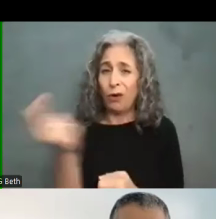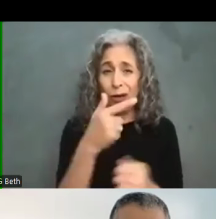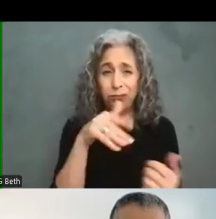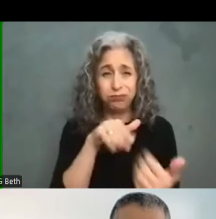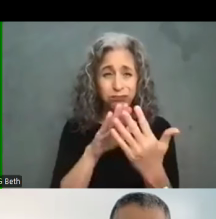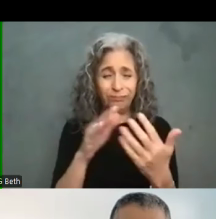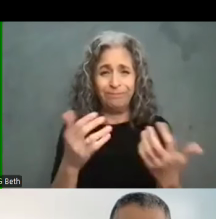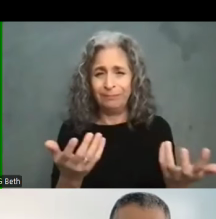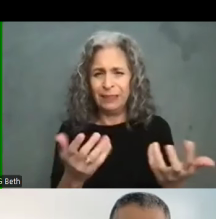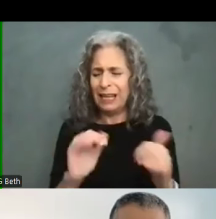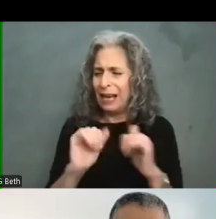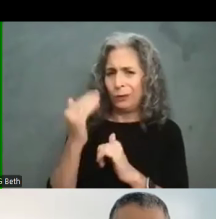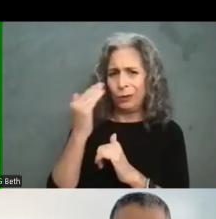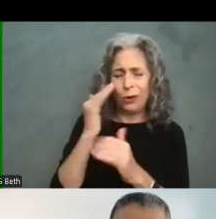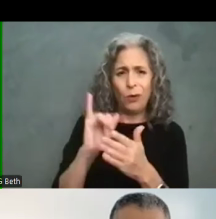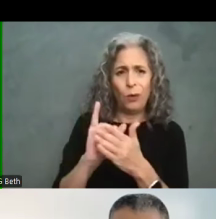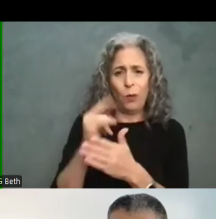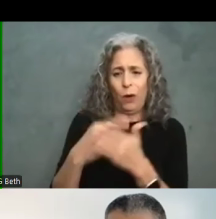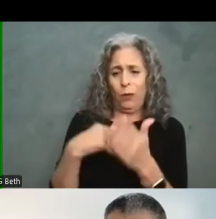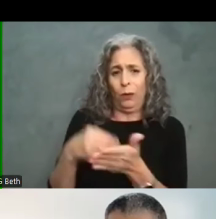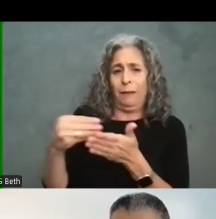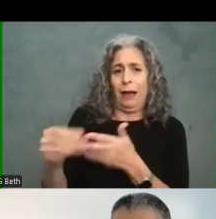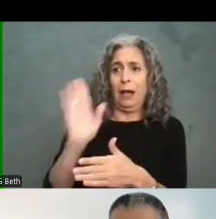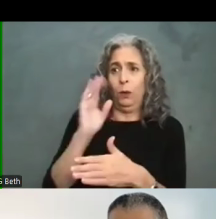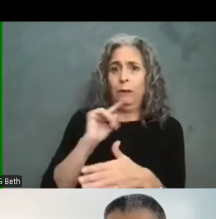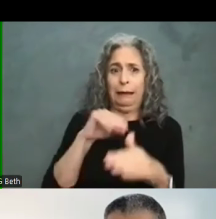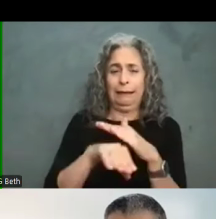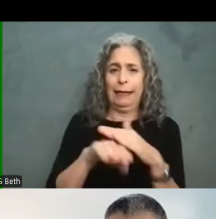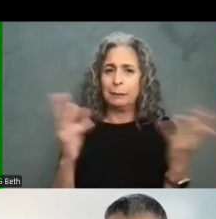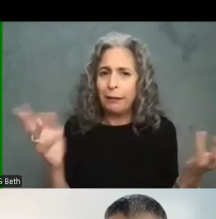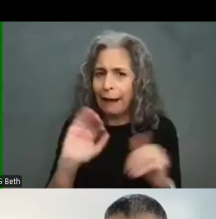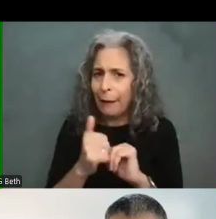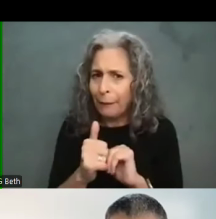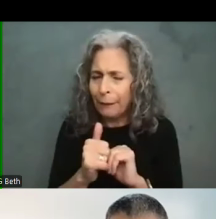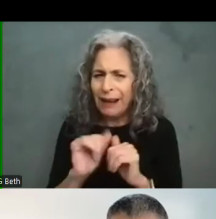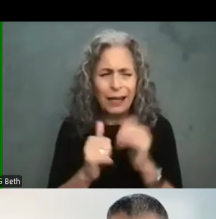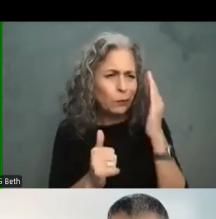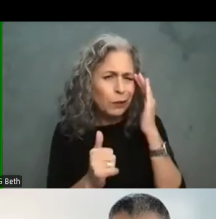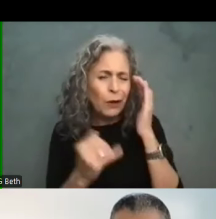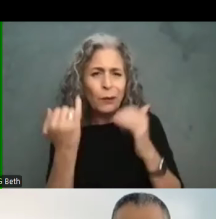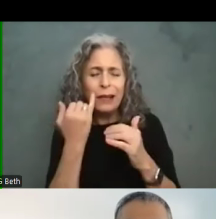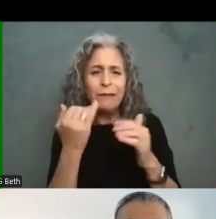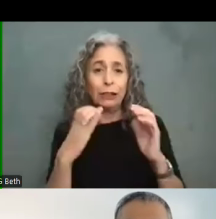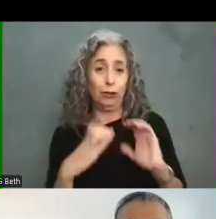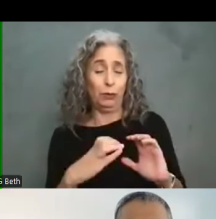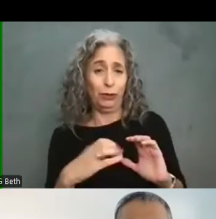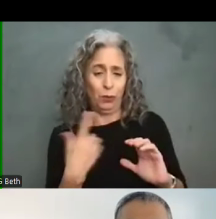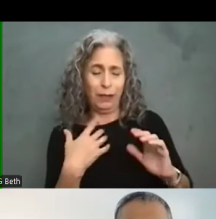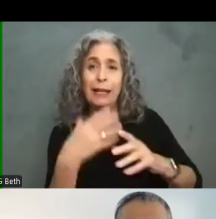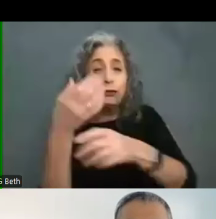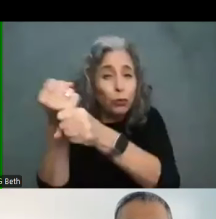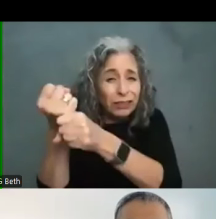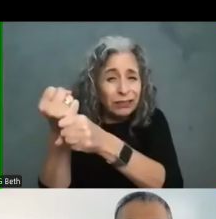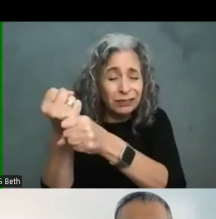how do we know what it is that we buy is accessible? How do we know as consumers that we can trust